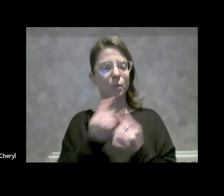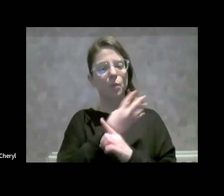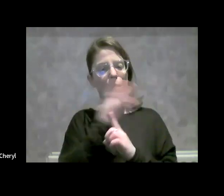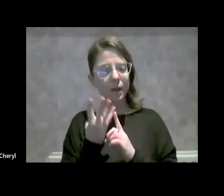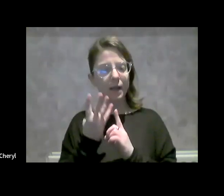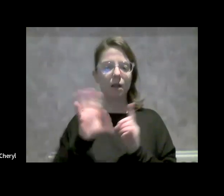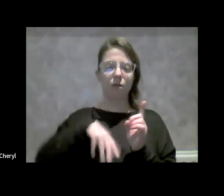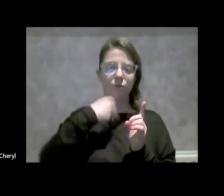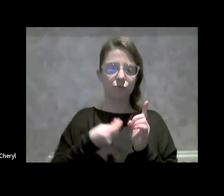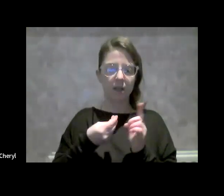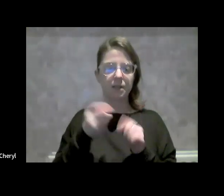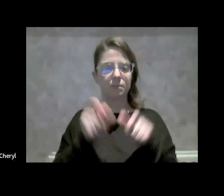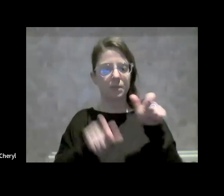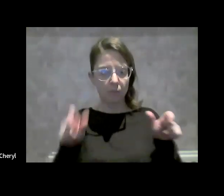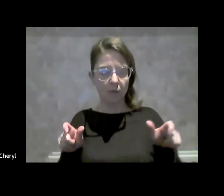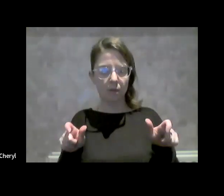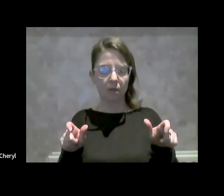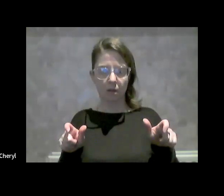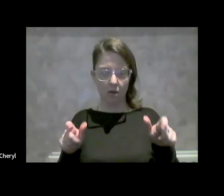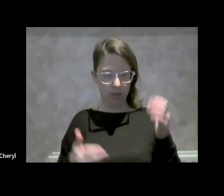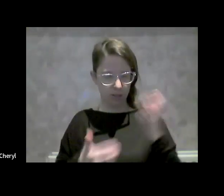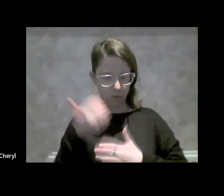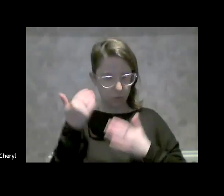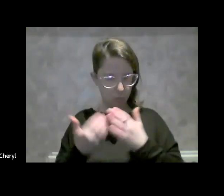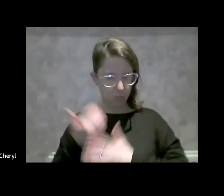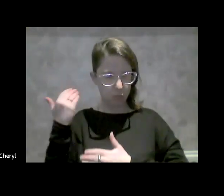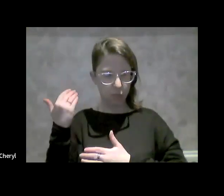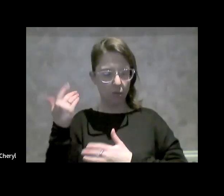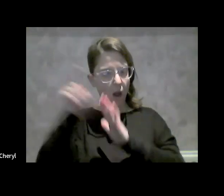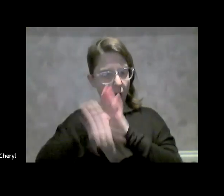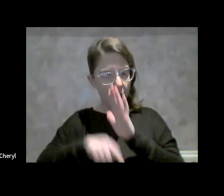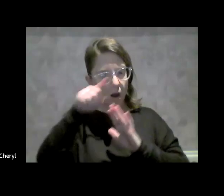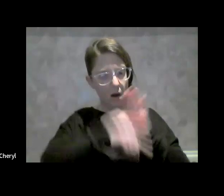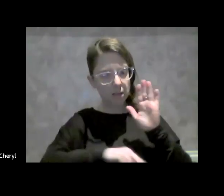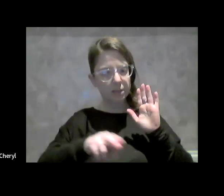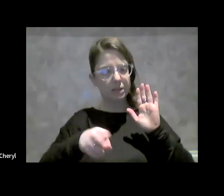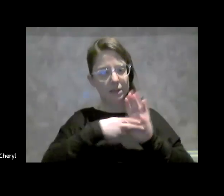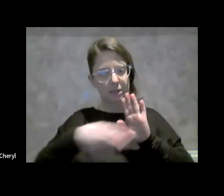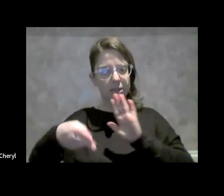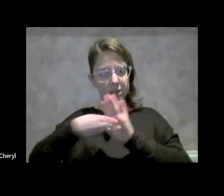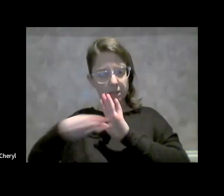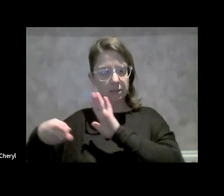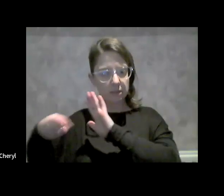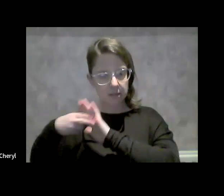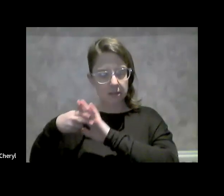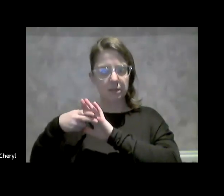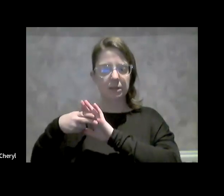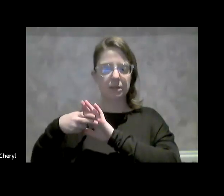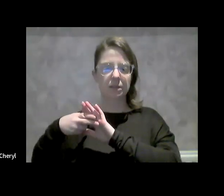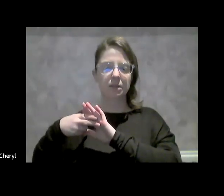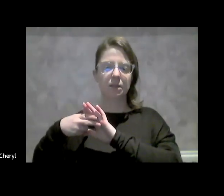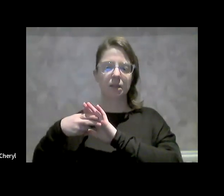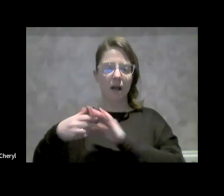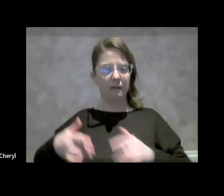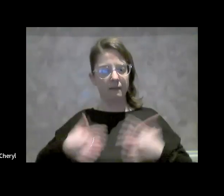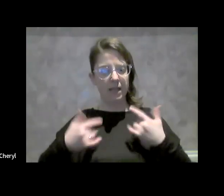trans community, with all of these new laws and legislations and this kind of inherent